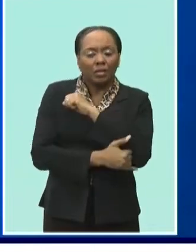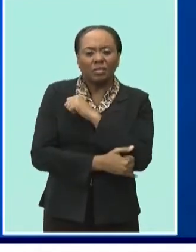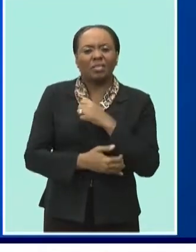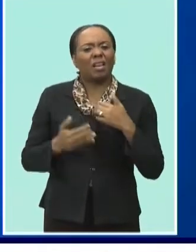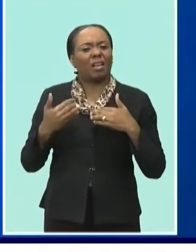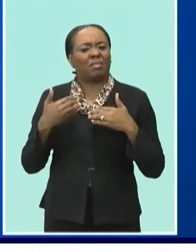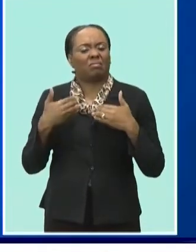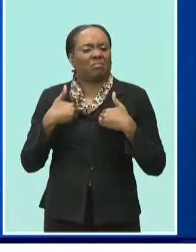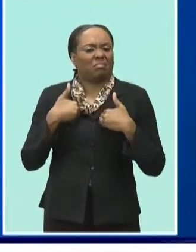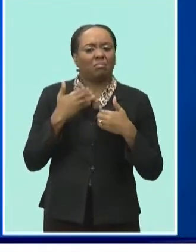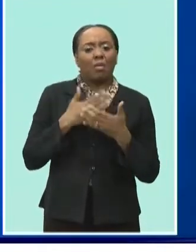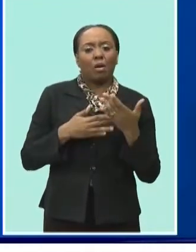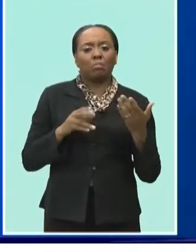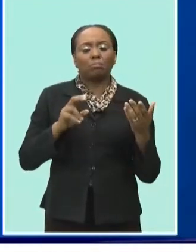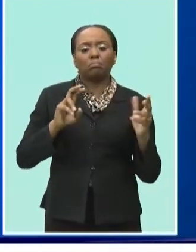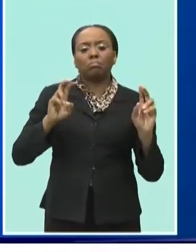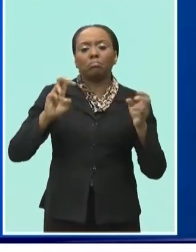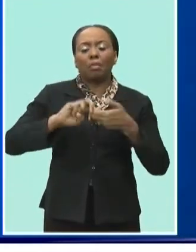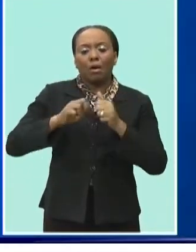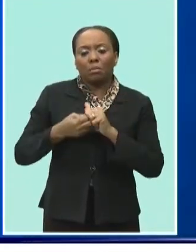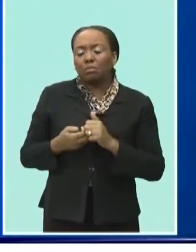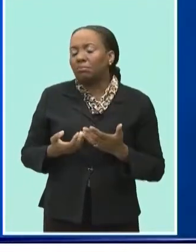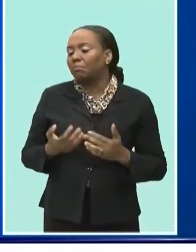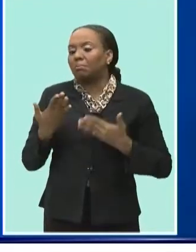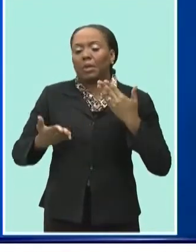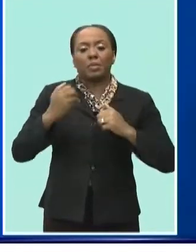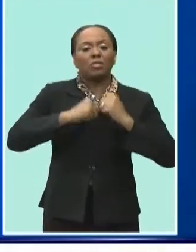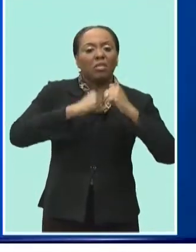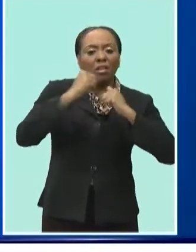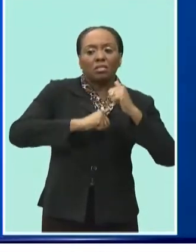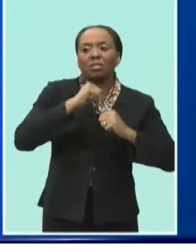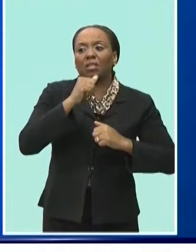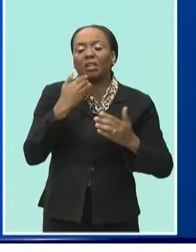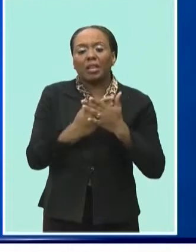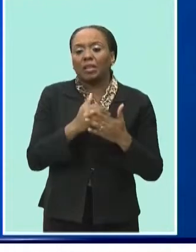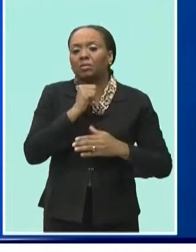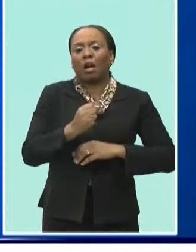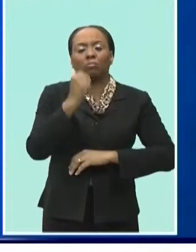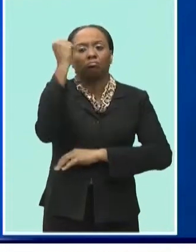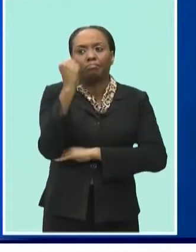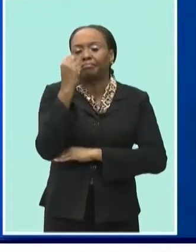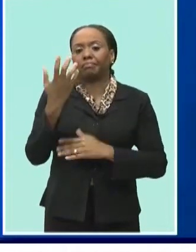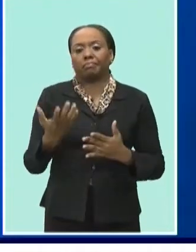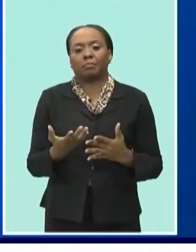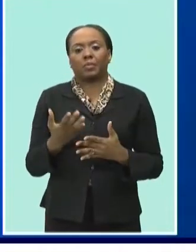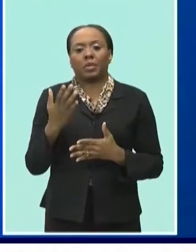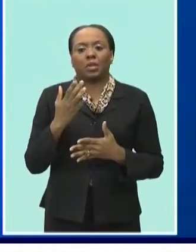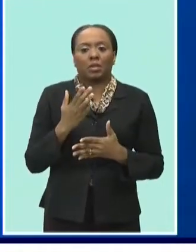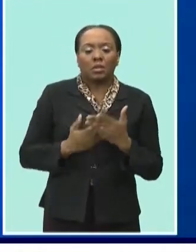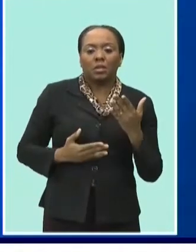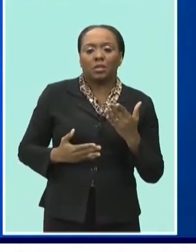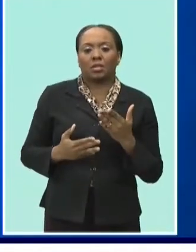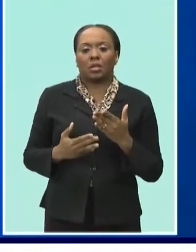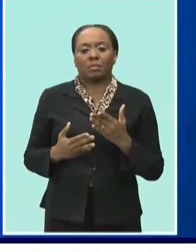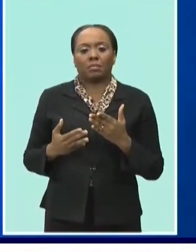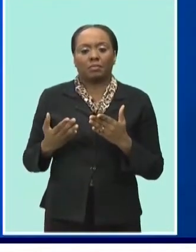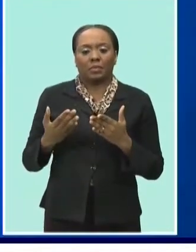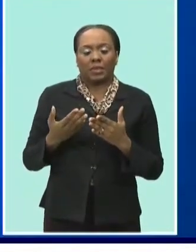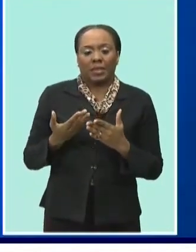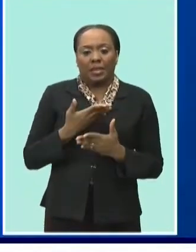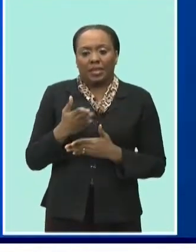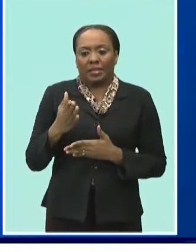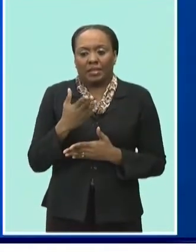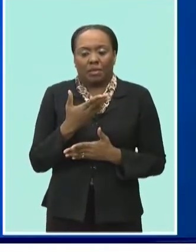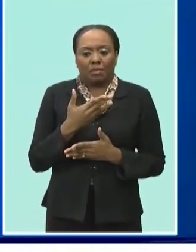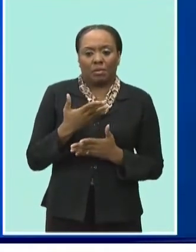issues. The infrastructure was not there. There was a level of corruption that prevented us from doing what we wanted to